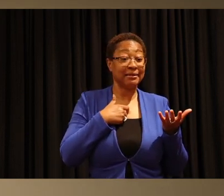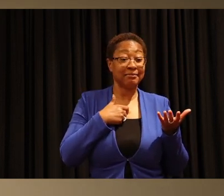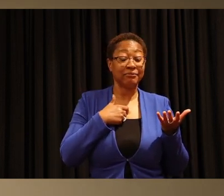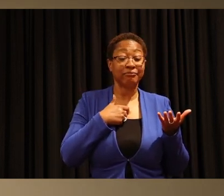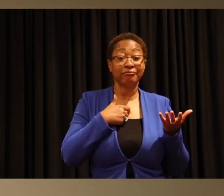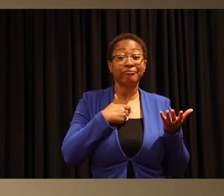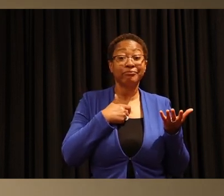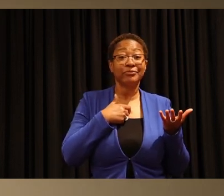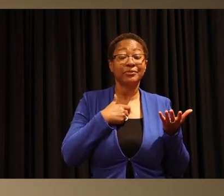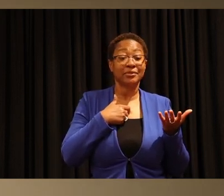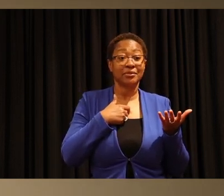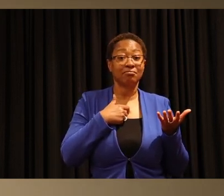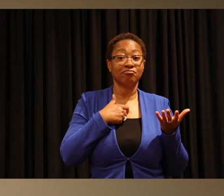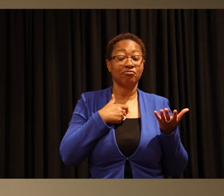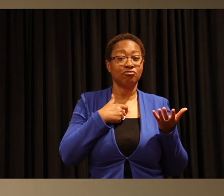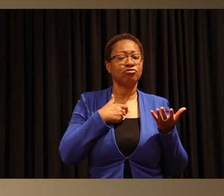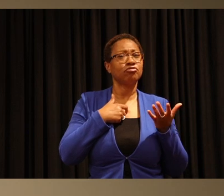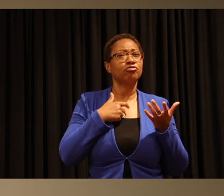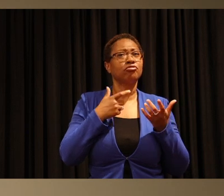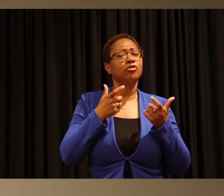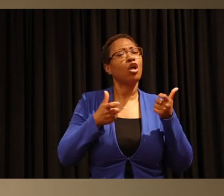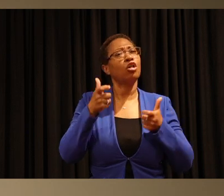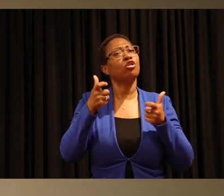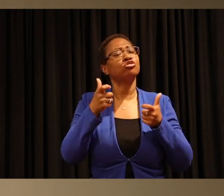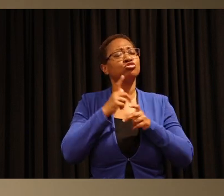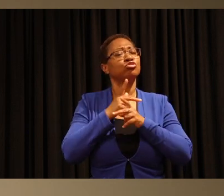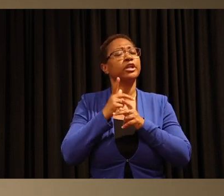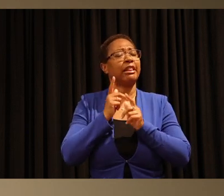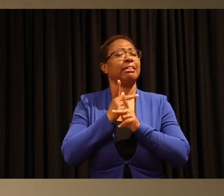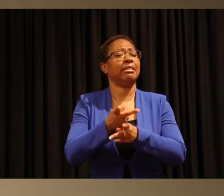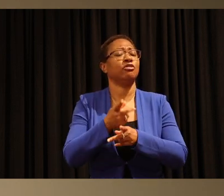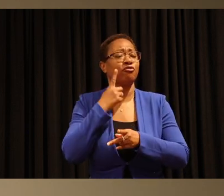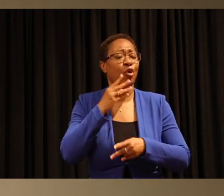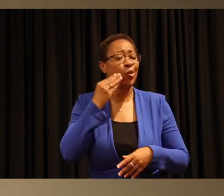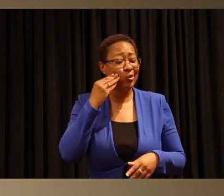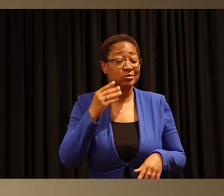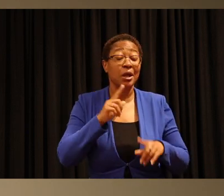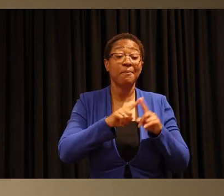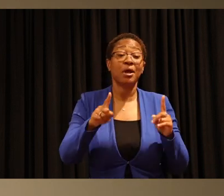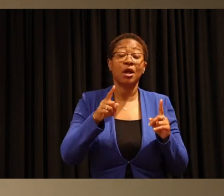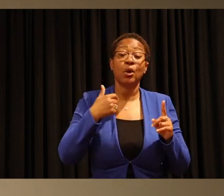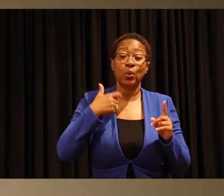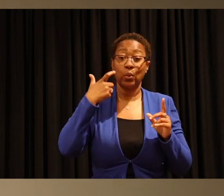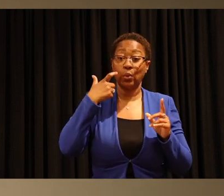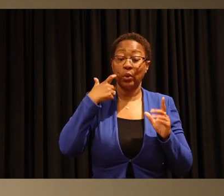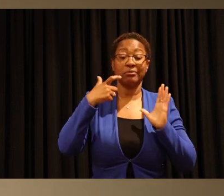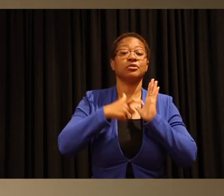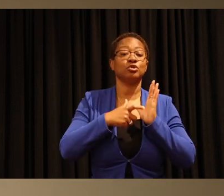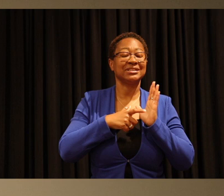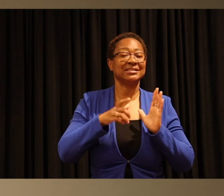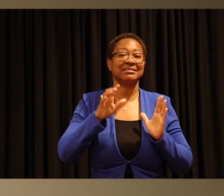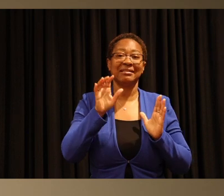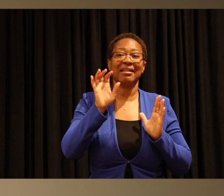collectively the number one lenders still in mortgages, but it's moving. It's really it's moving away from regulated